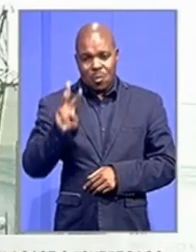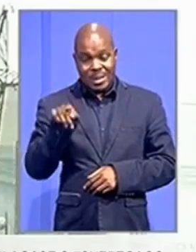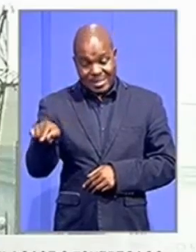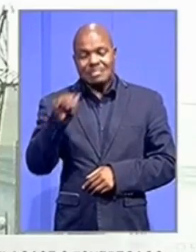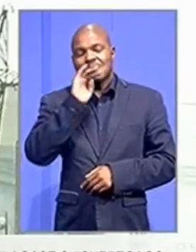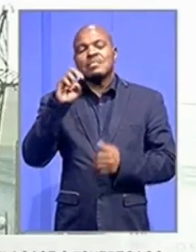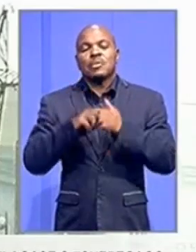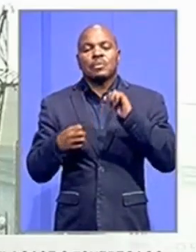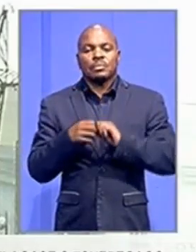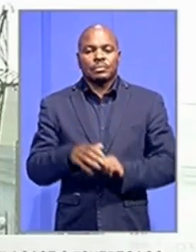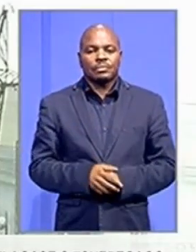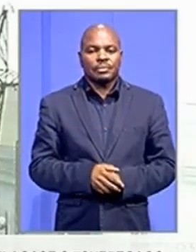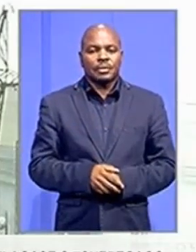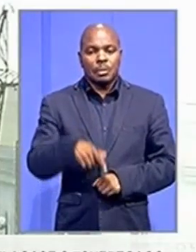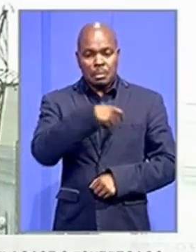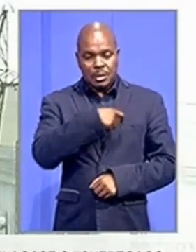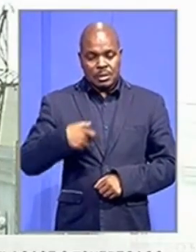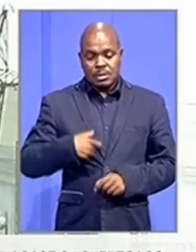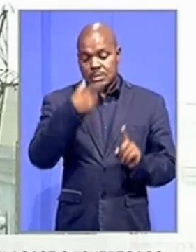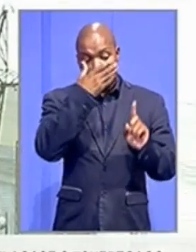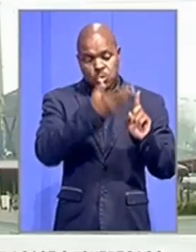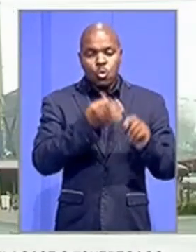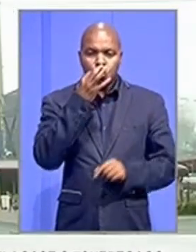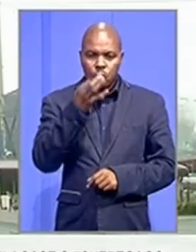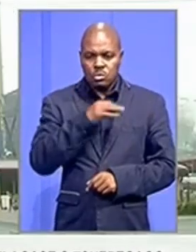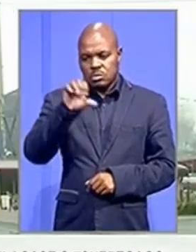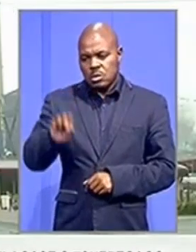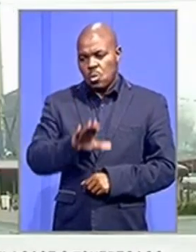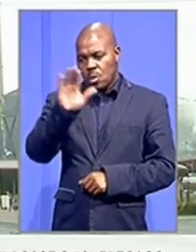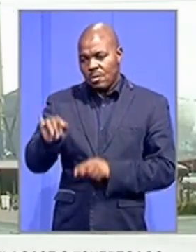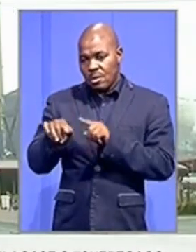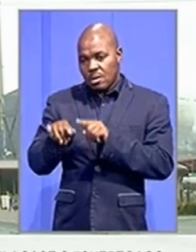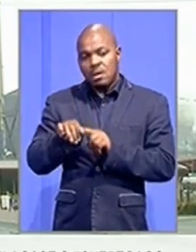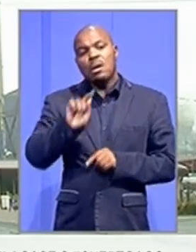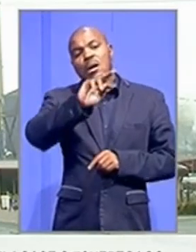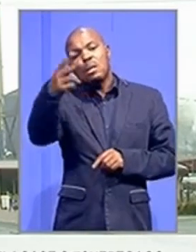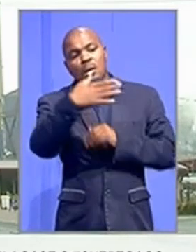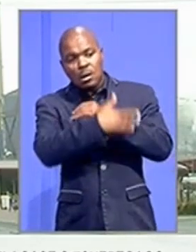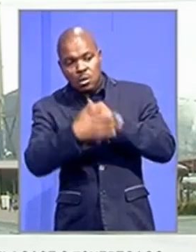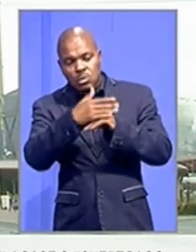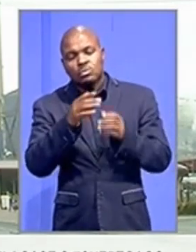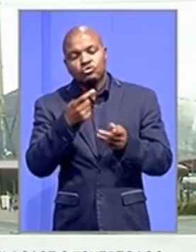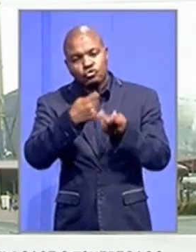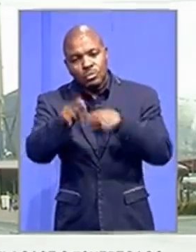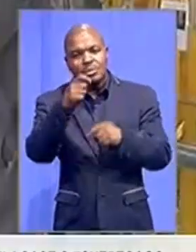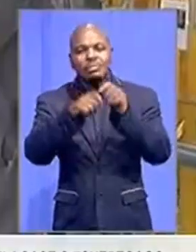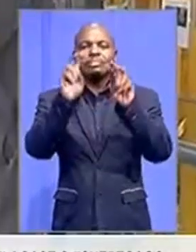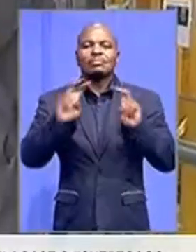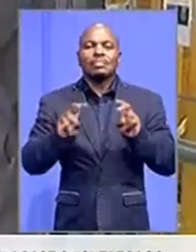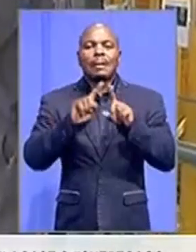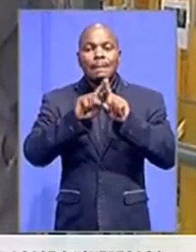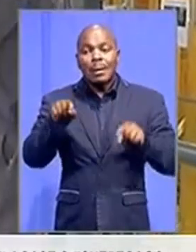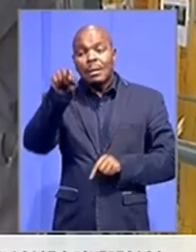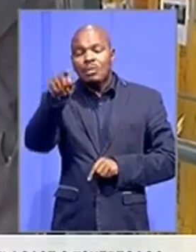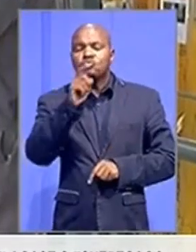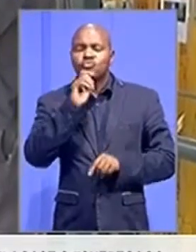problem. President Cyril Ramaphosa ore Afrika borwa e rekišitse dinaga baagišane motlhagase efela o gateletse gore dinaga tseo ga di šomiše